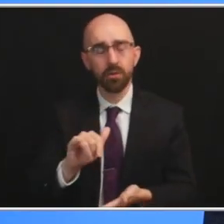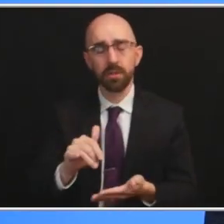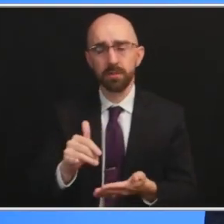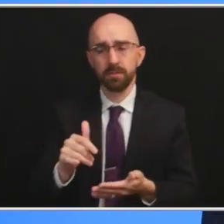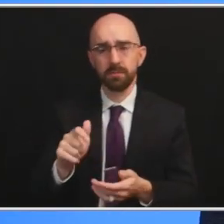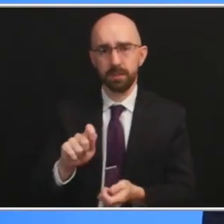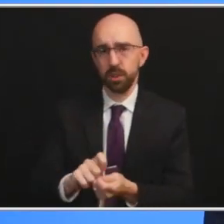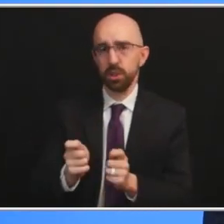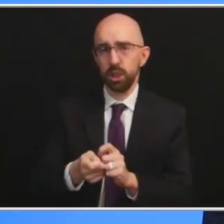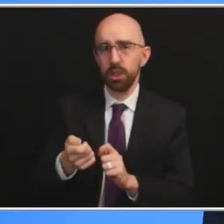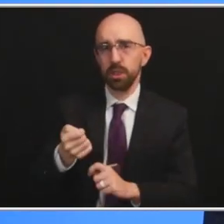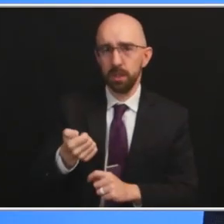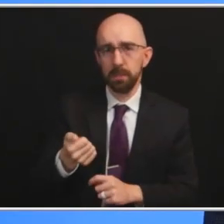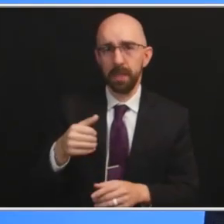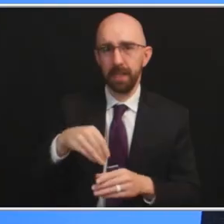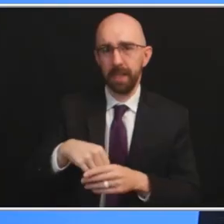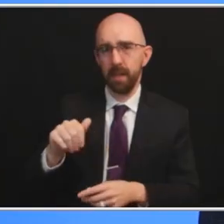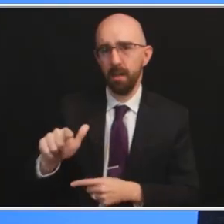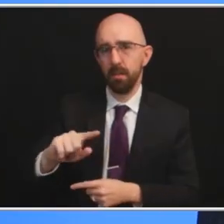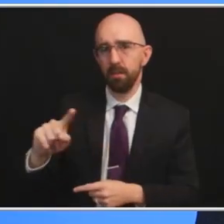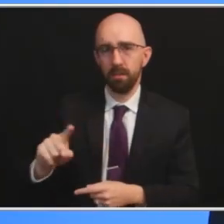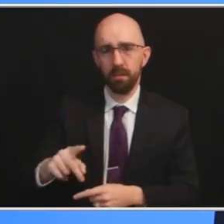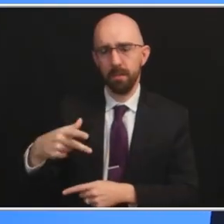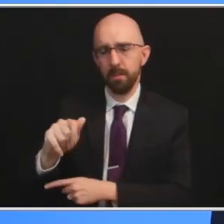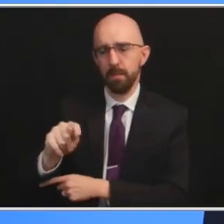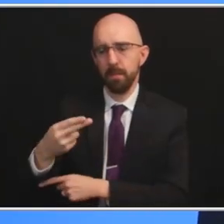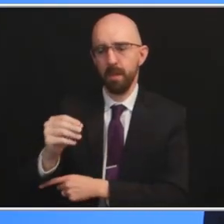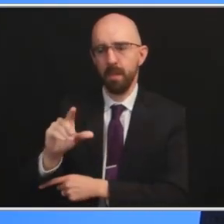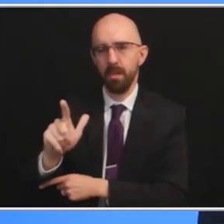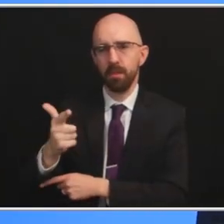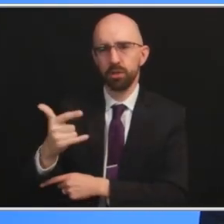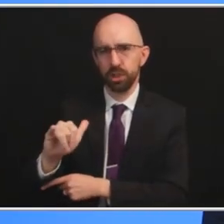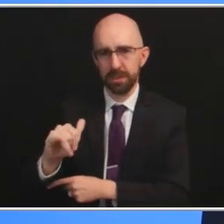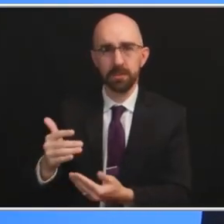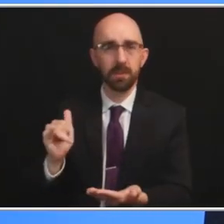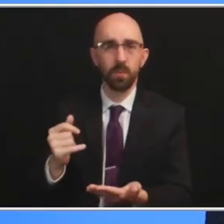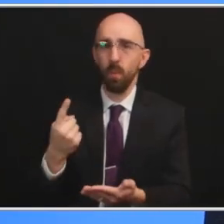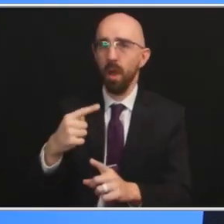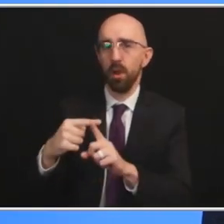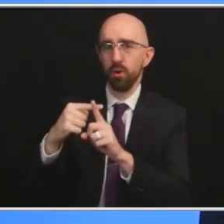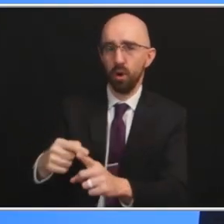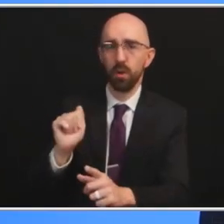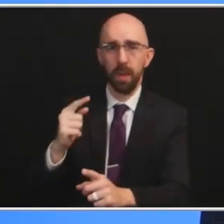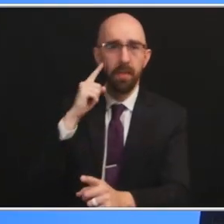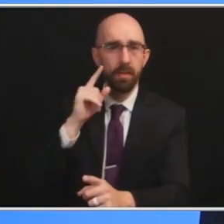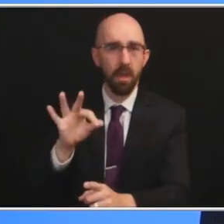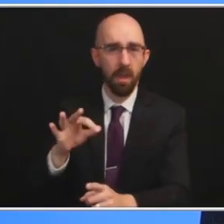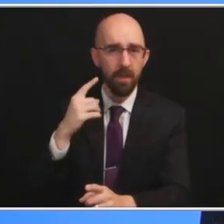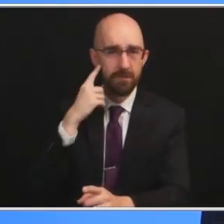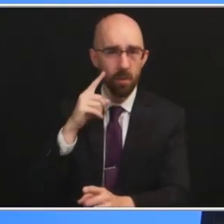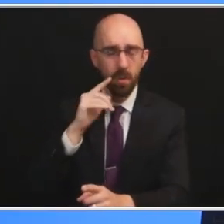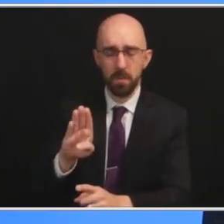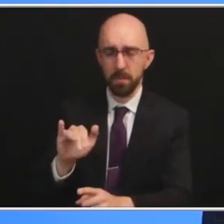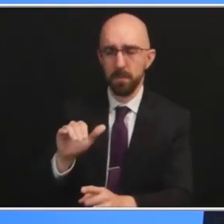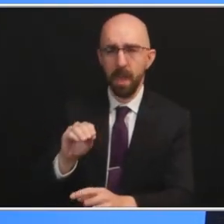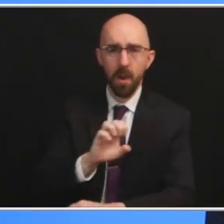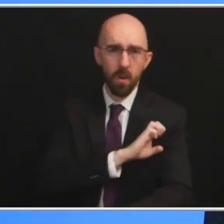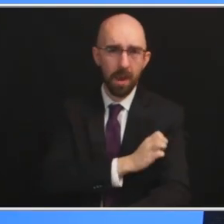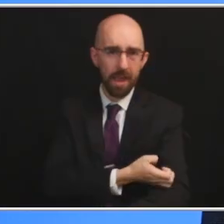bit in Alzheimer's pathology. So that's one of the targets that we can think of from a bioenergetic